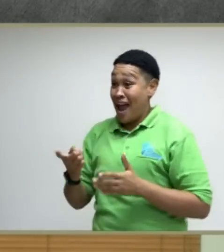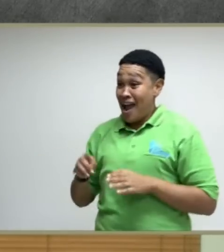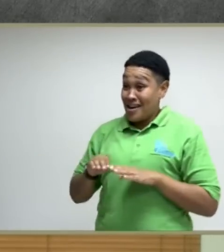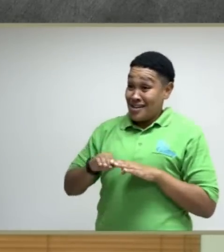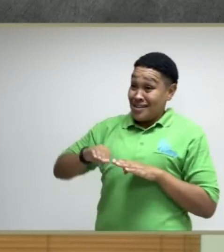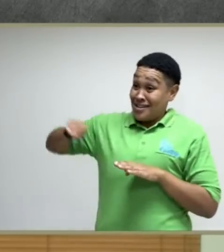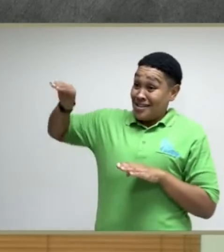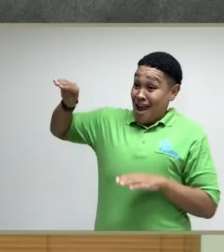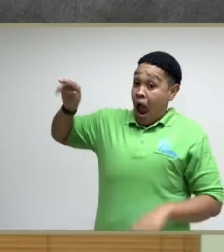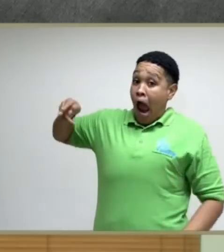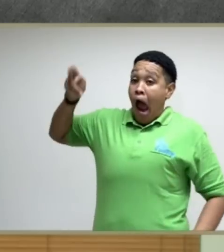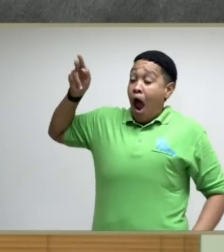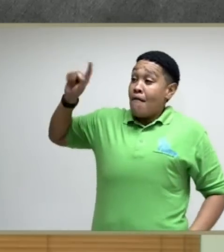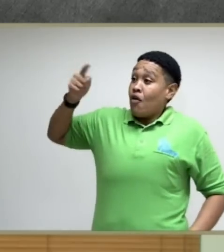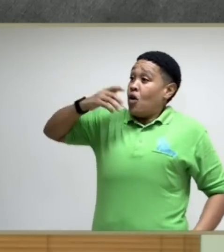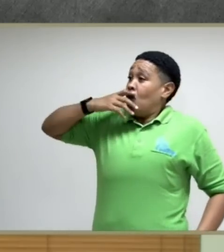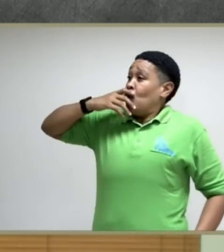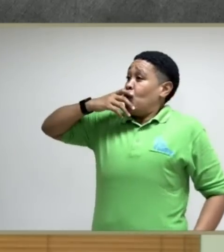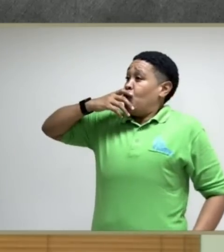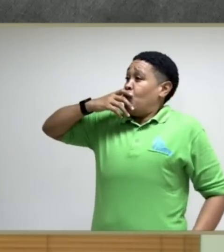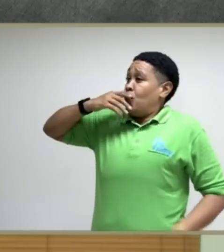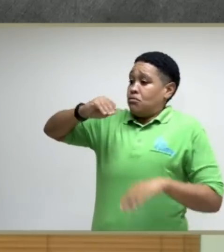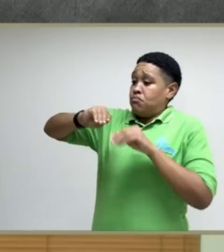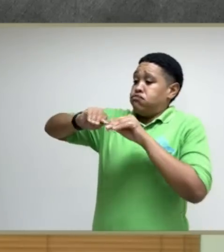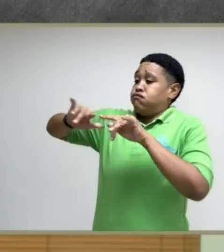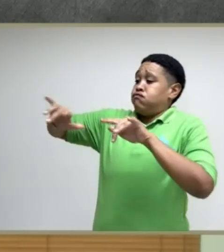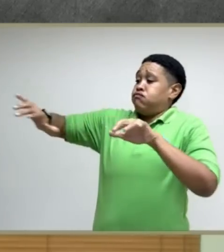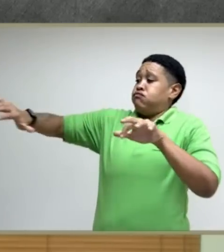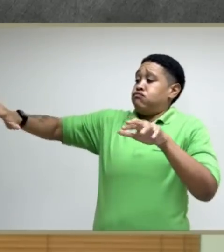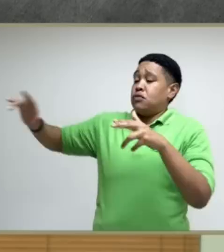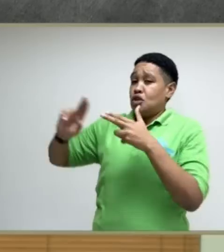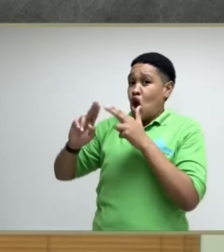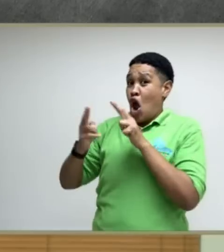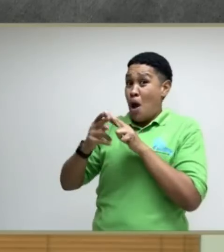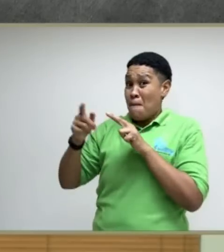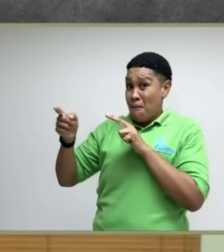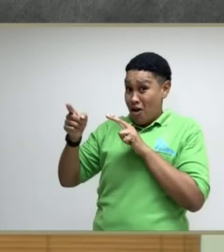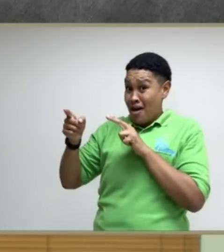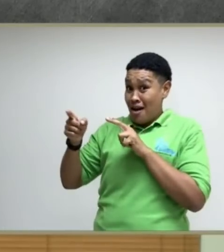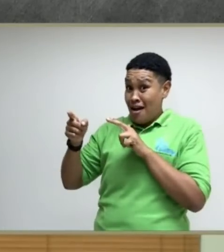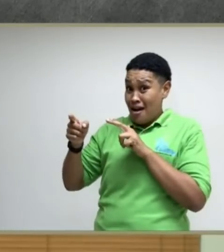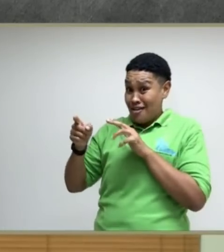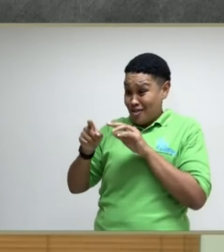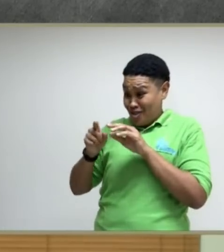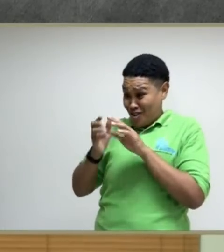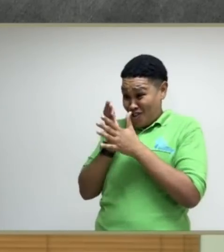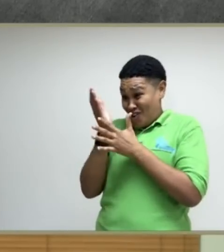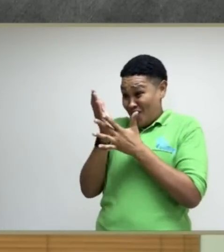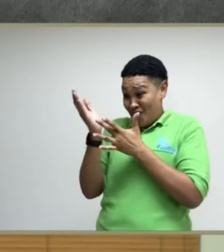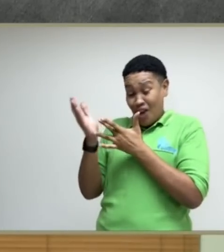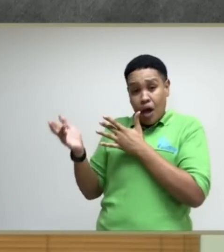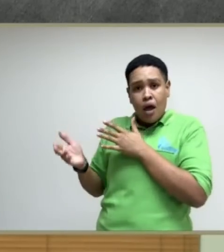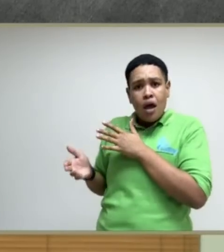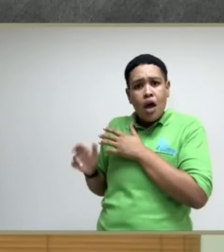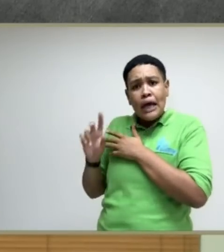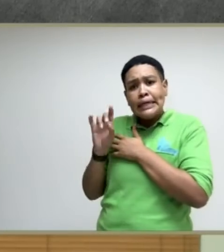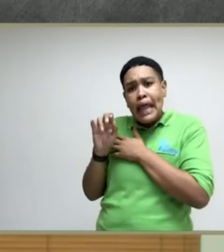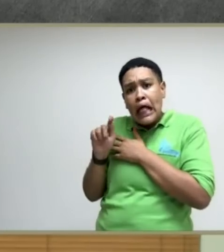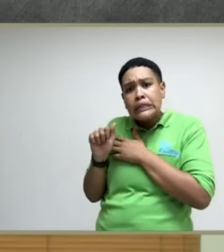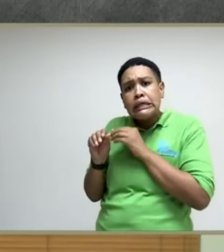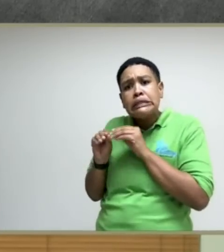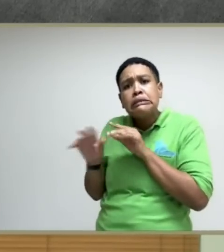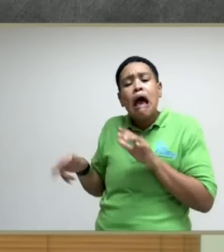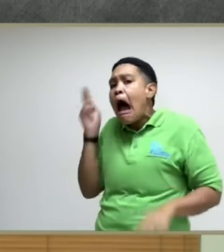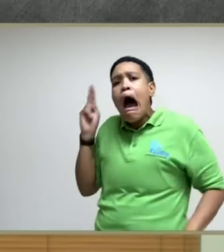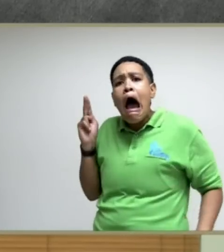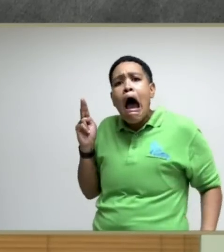is higher, the variant that we're dealing with is highly transmissible, then it may take longer. But